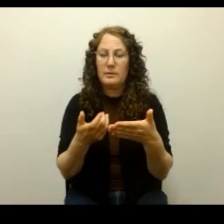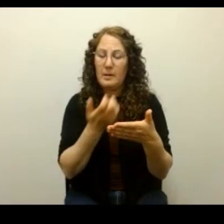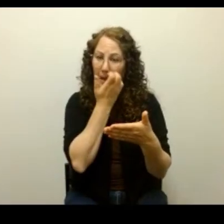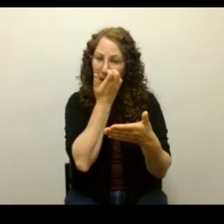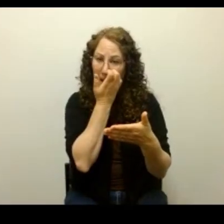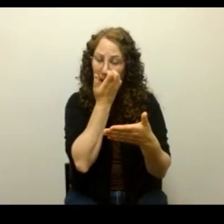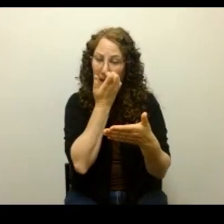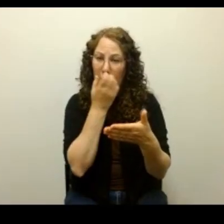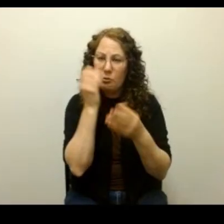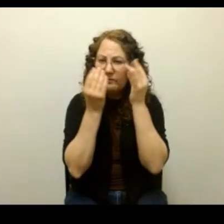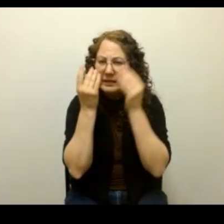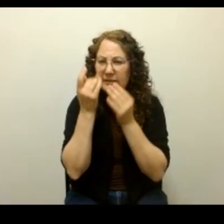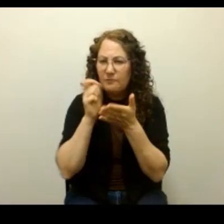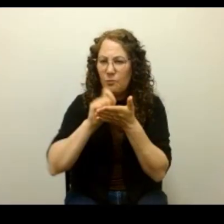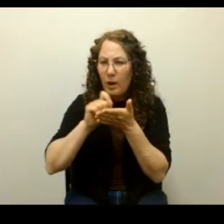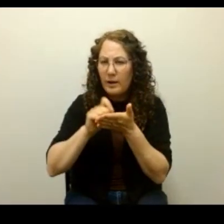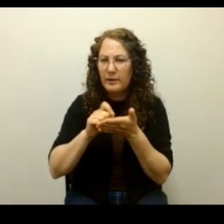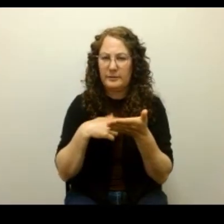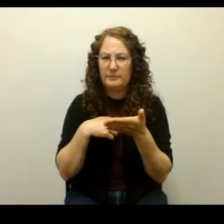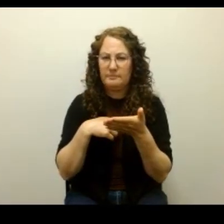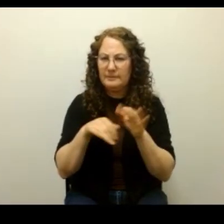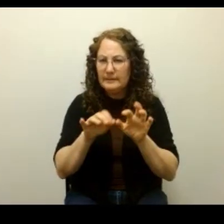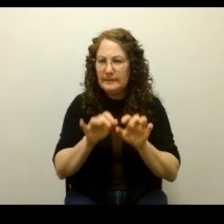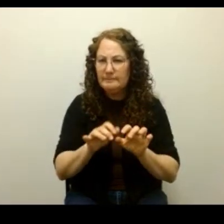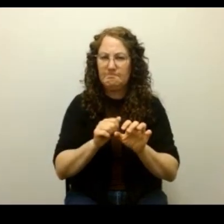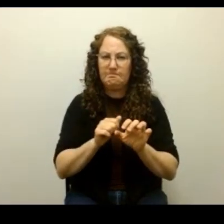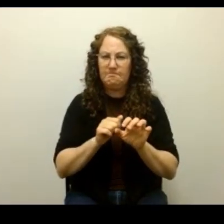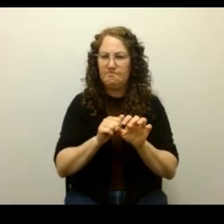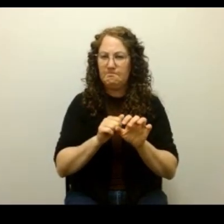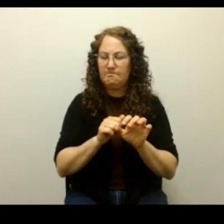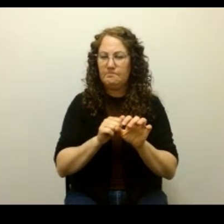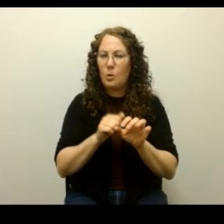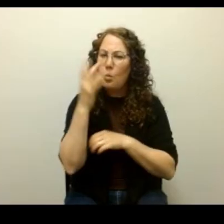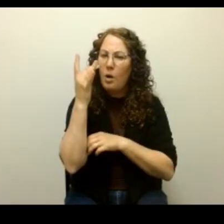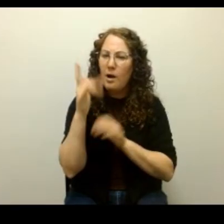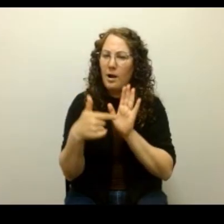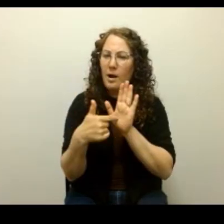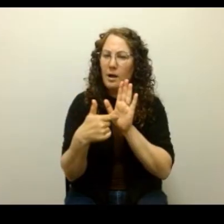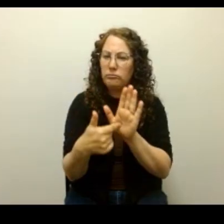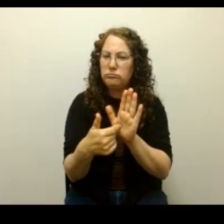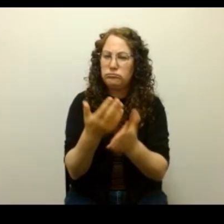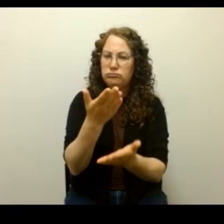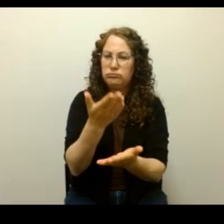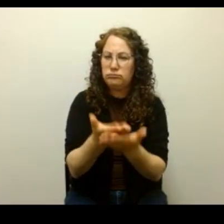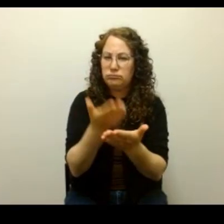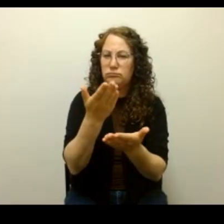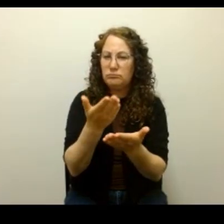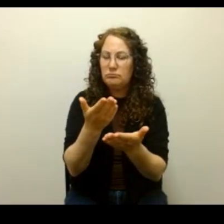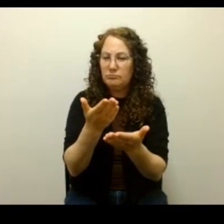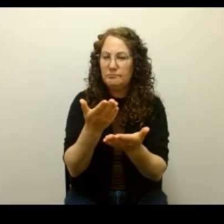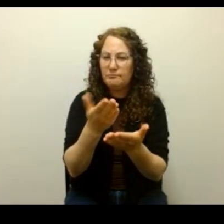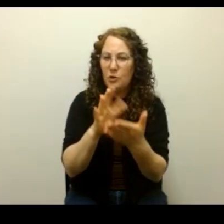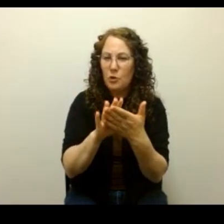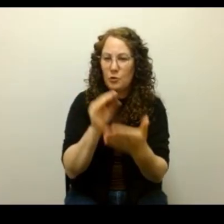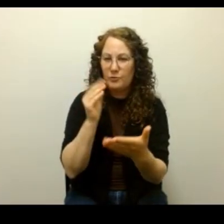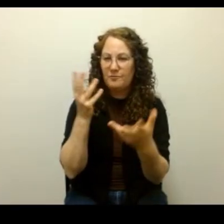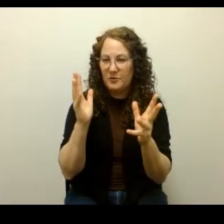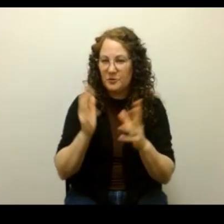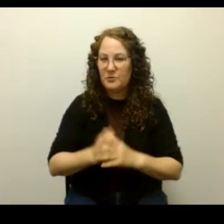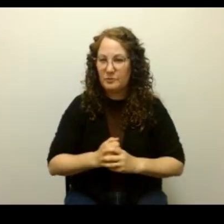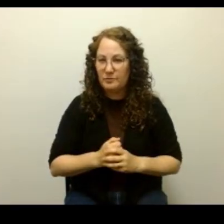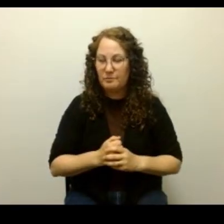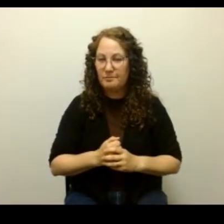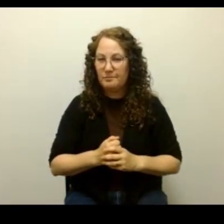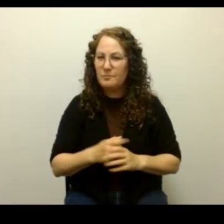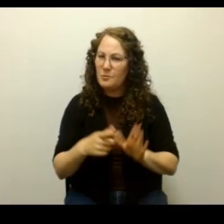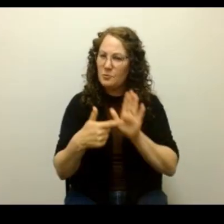do reflective writing tasks because it demonstrates a proof of learning. It shows